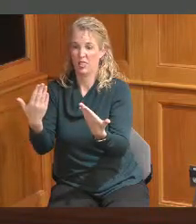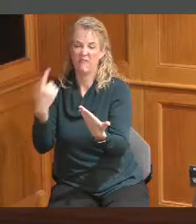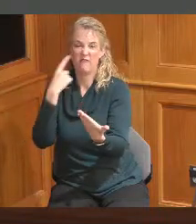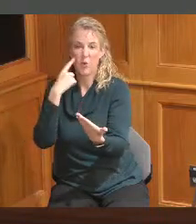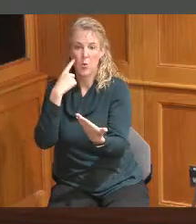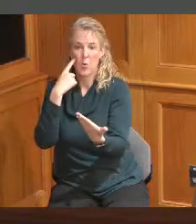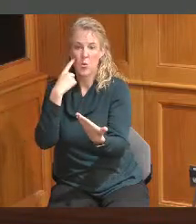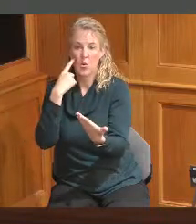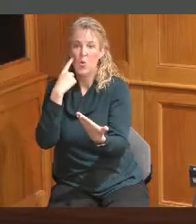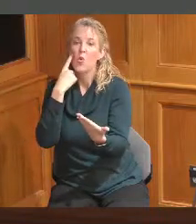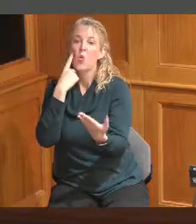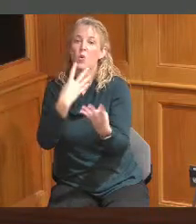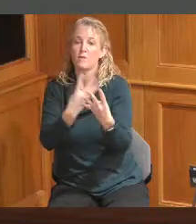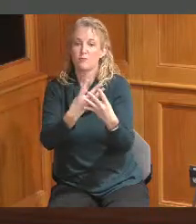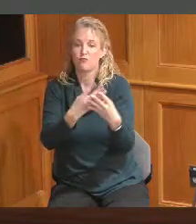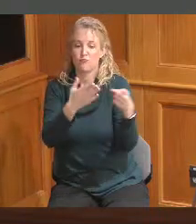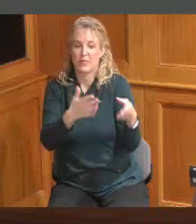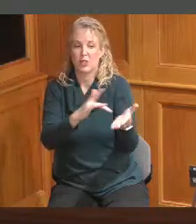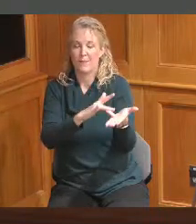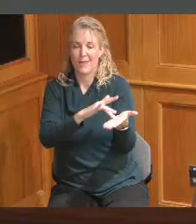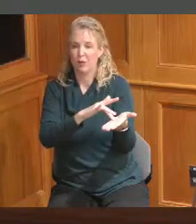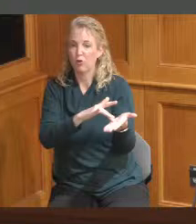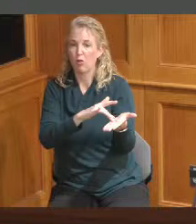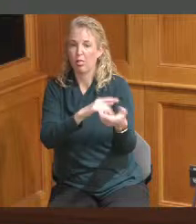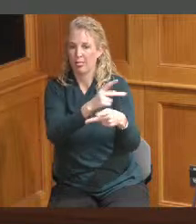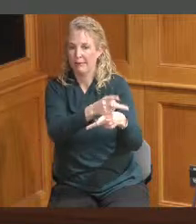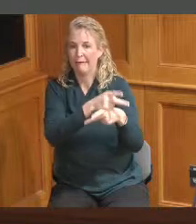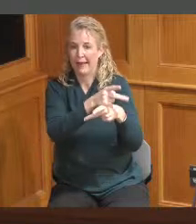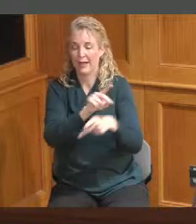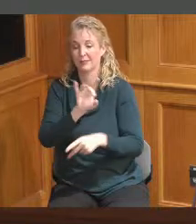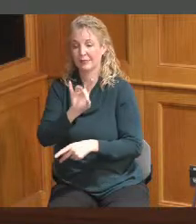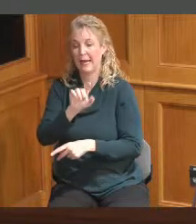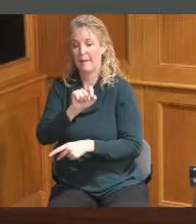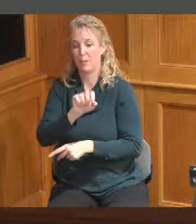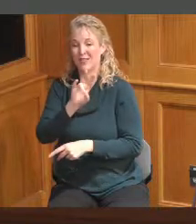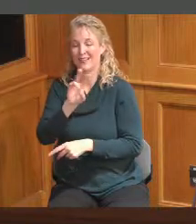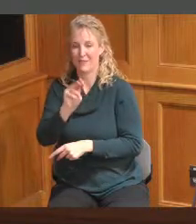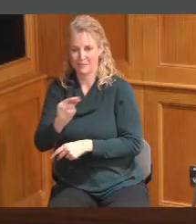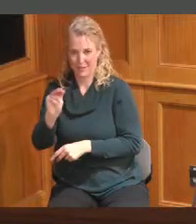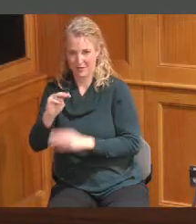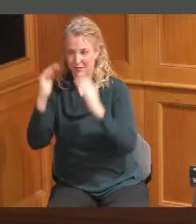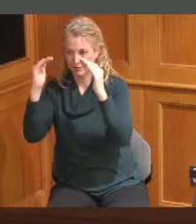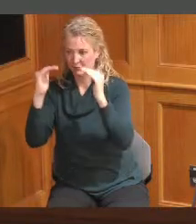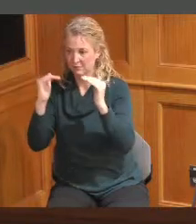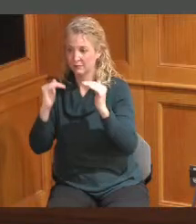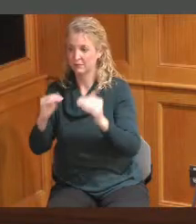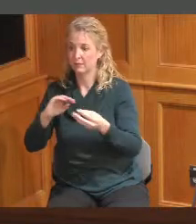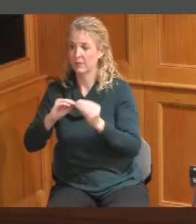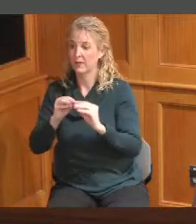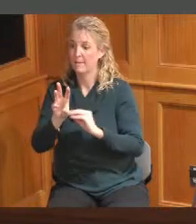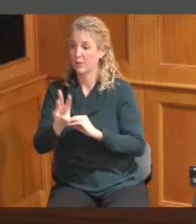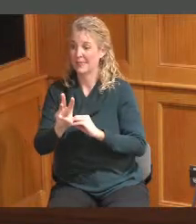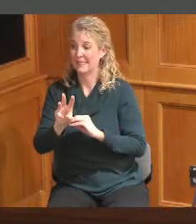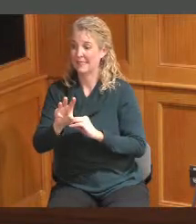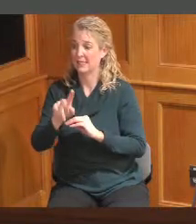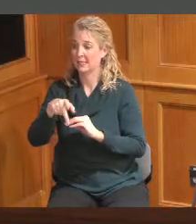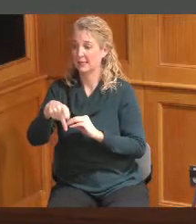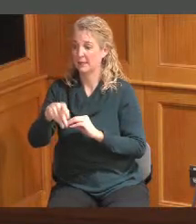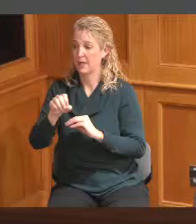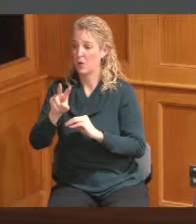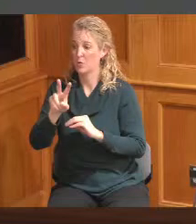inmate medical through NAFCare, $8.7 million over in the Justice Center. Item 6